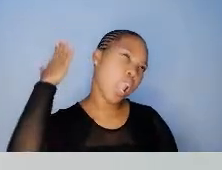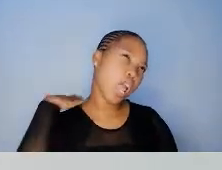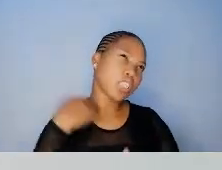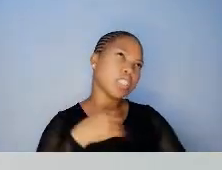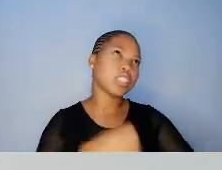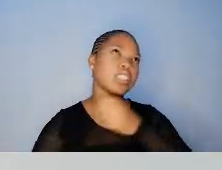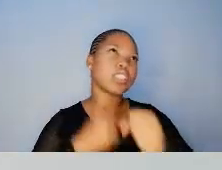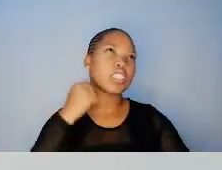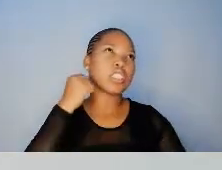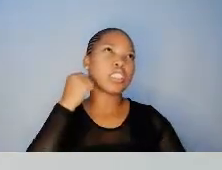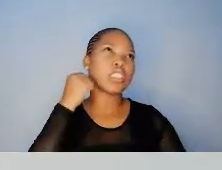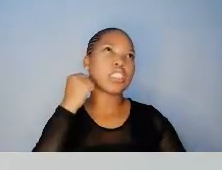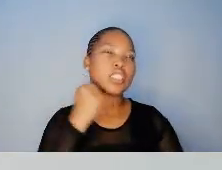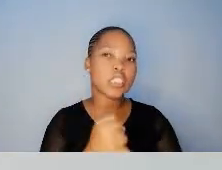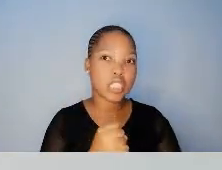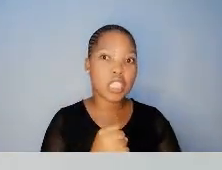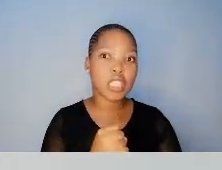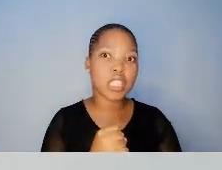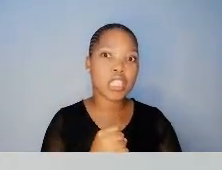year, that is in